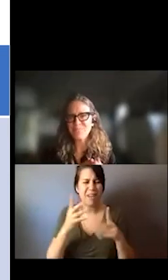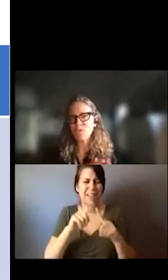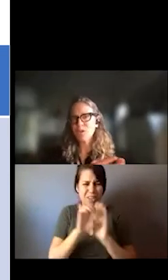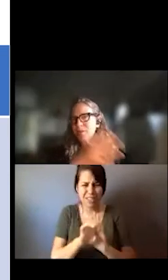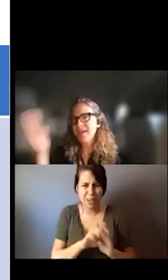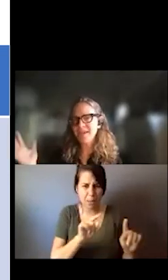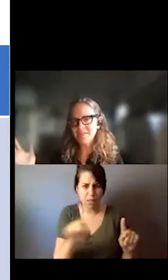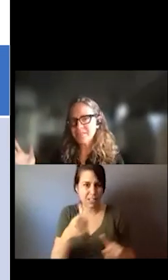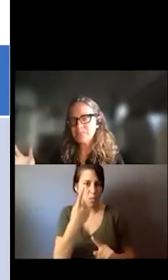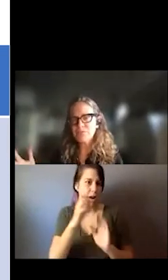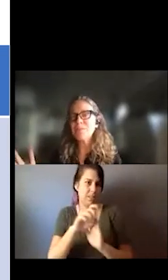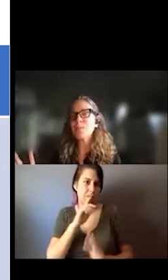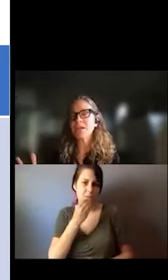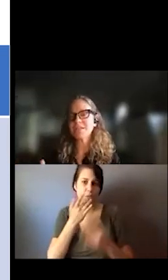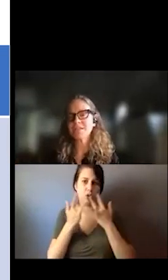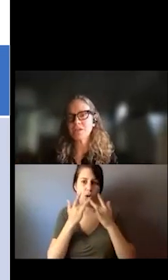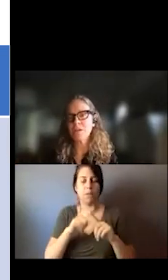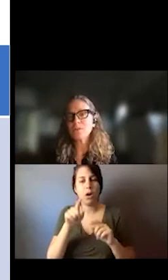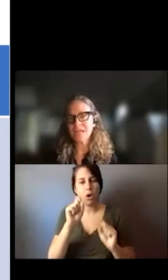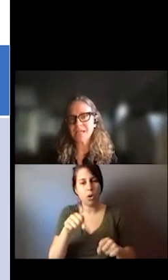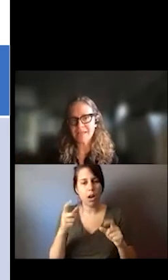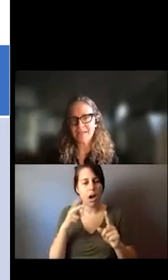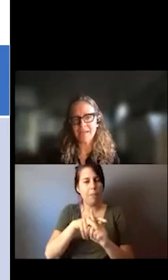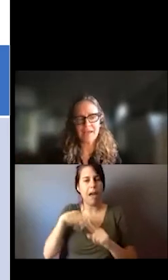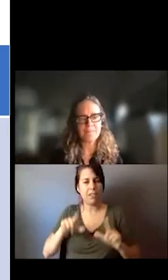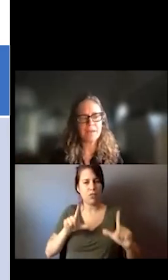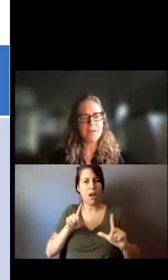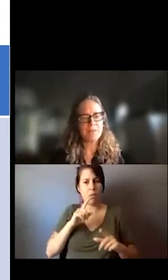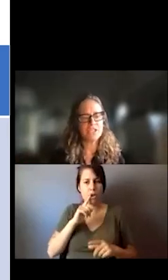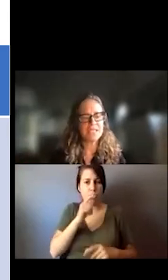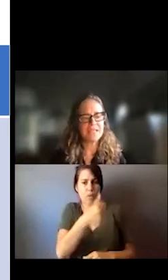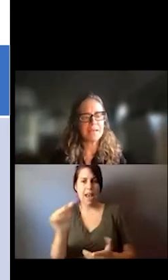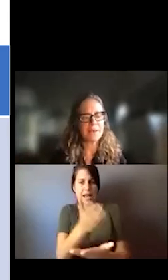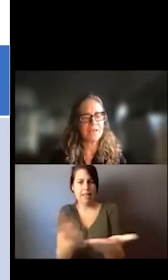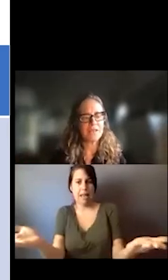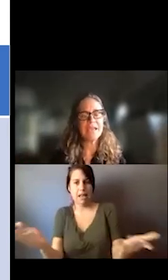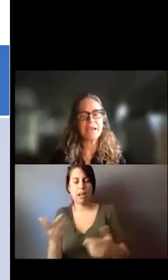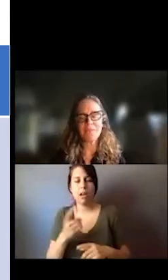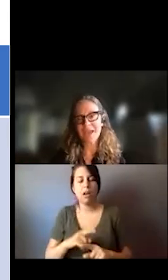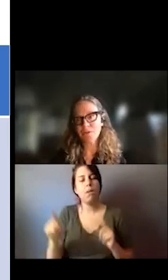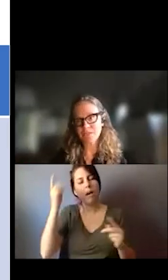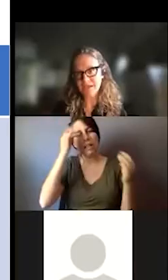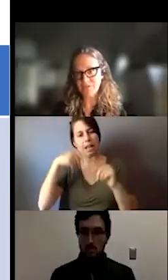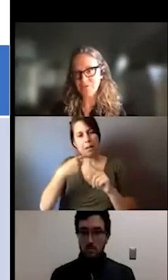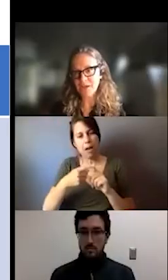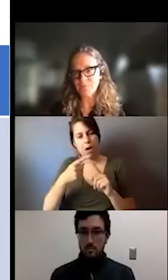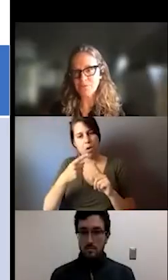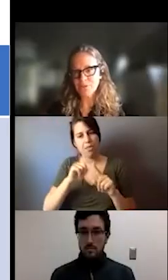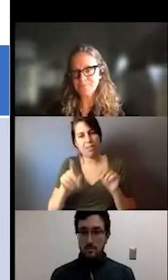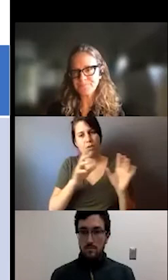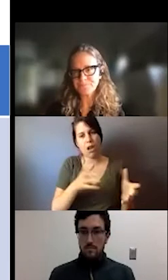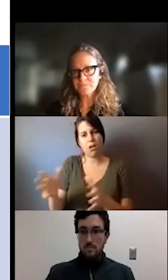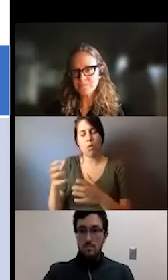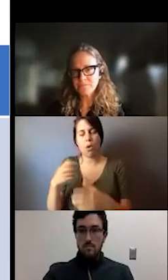examples. You could apply this framework to almost anything, but just to thinking about the categories, I find